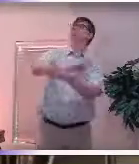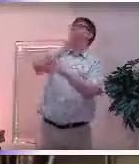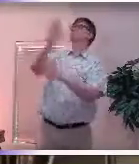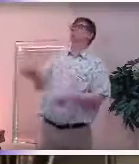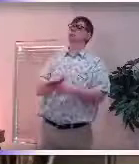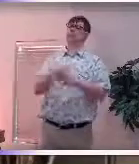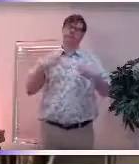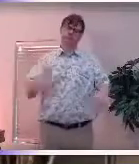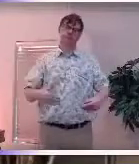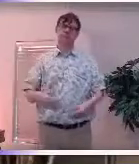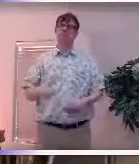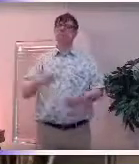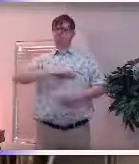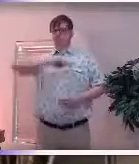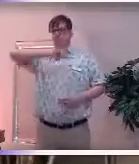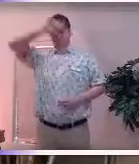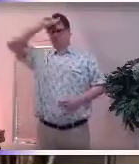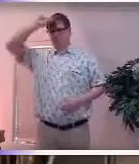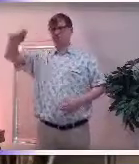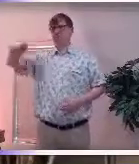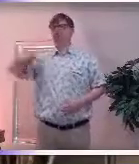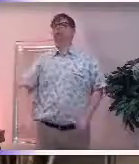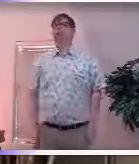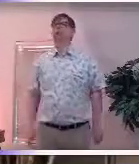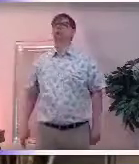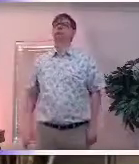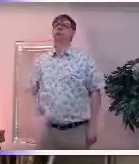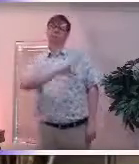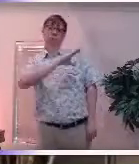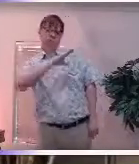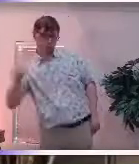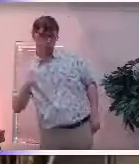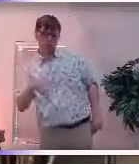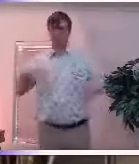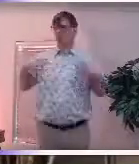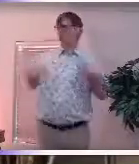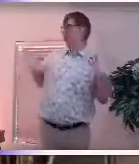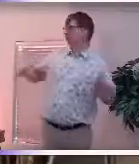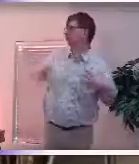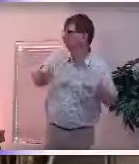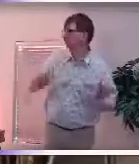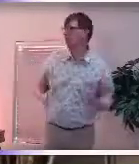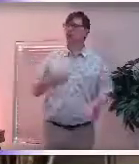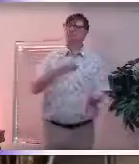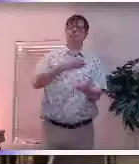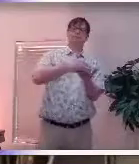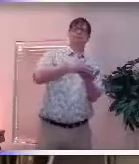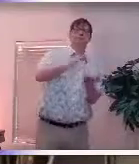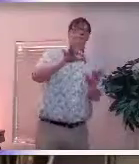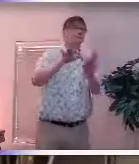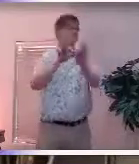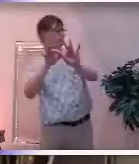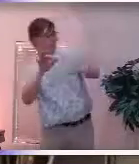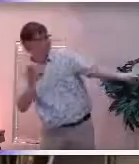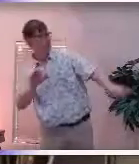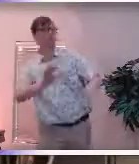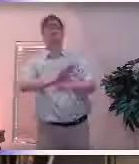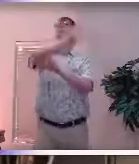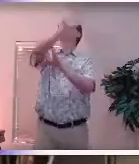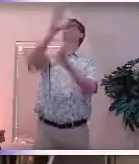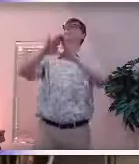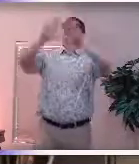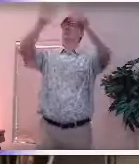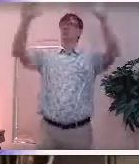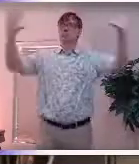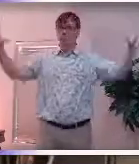entitled to respect. So our bodies are some part of the larger body